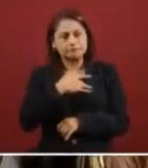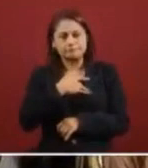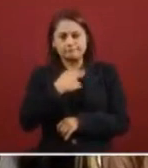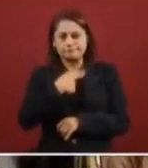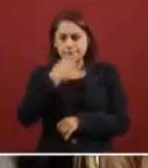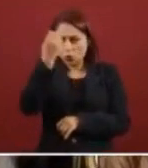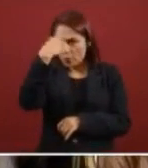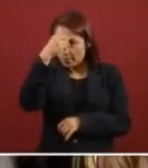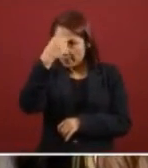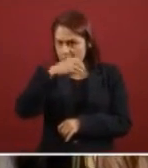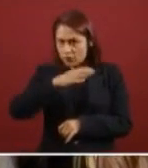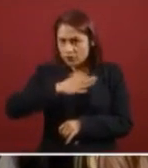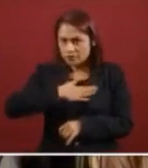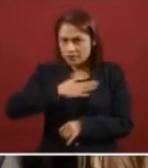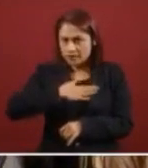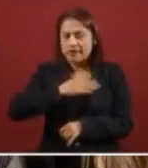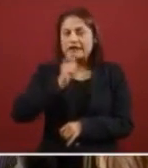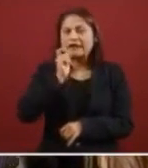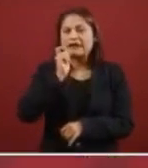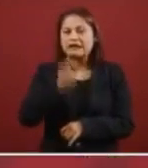that we should not